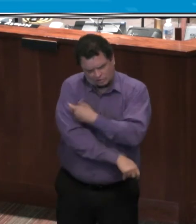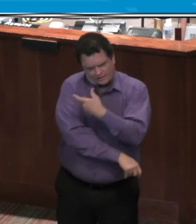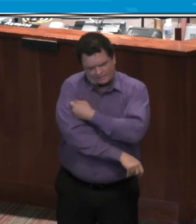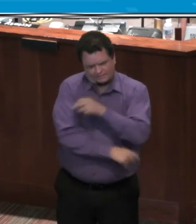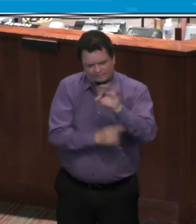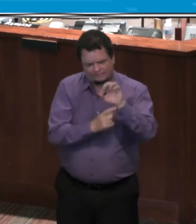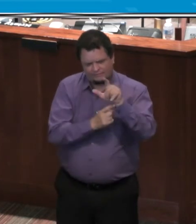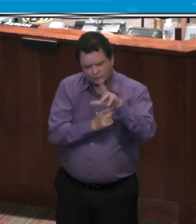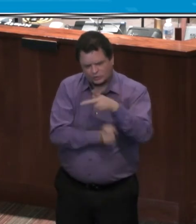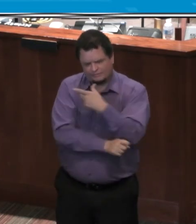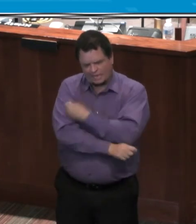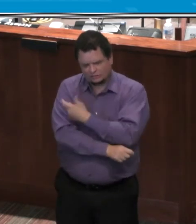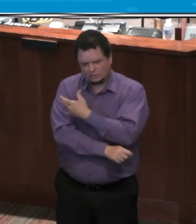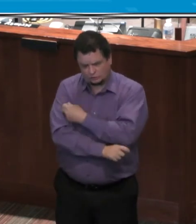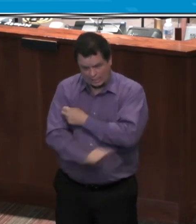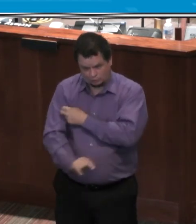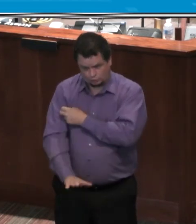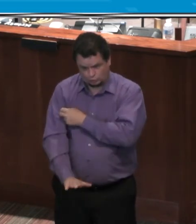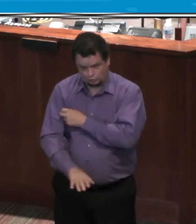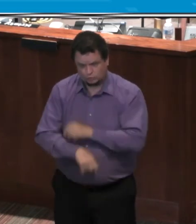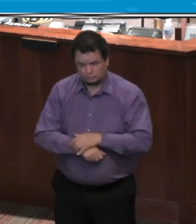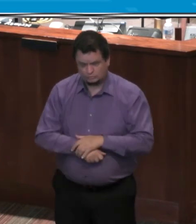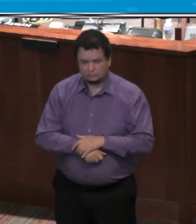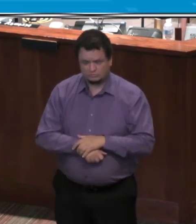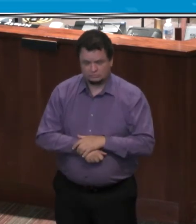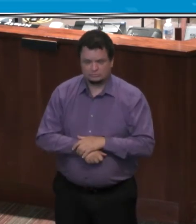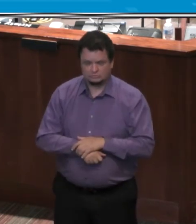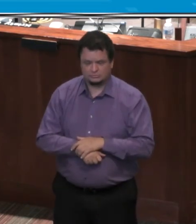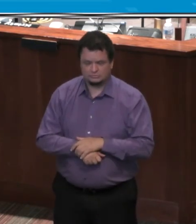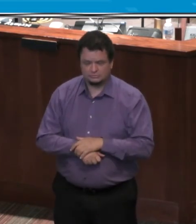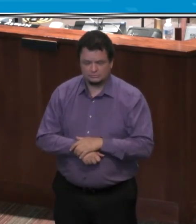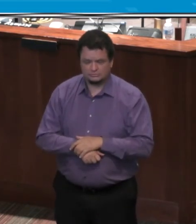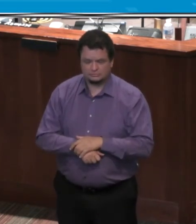that need to be taken on top of COVID prevention.